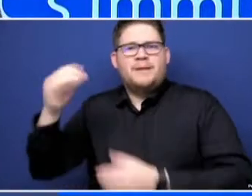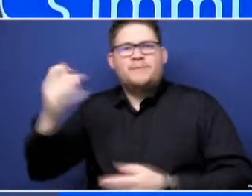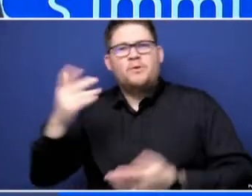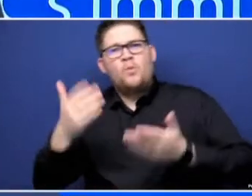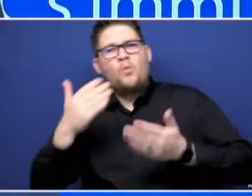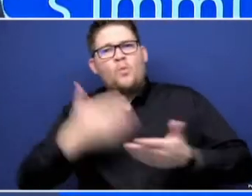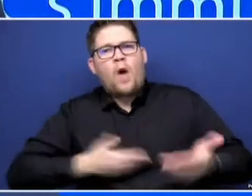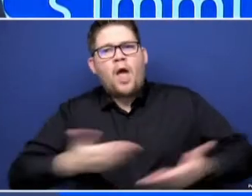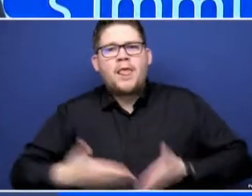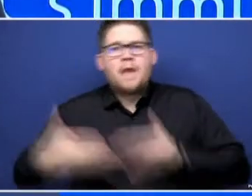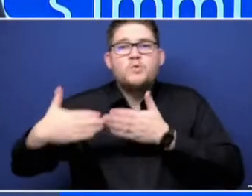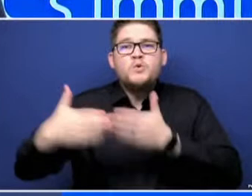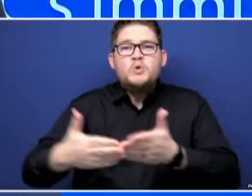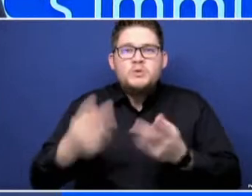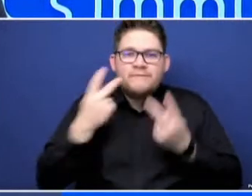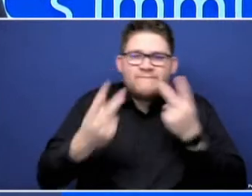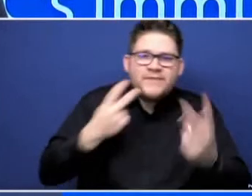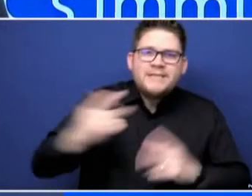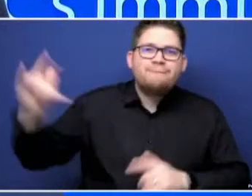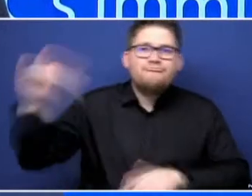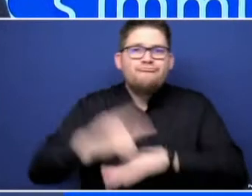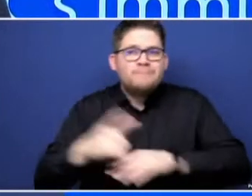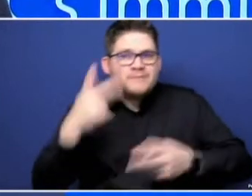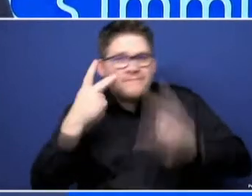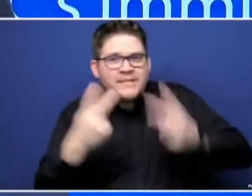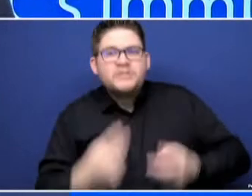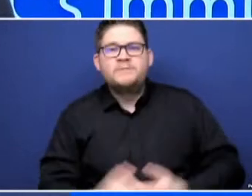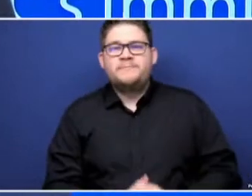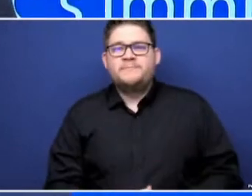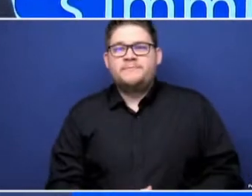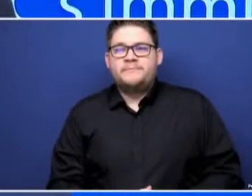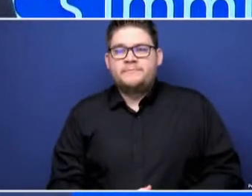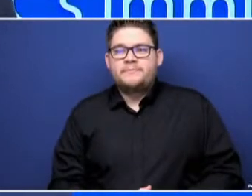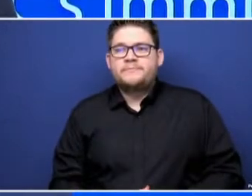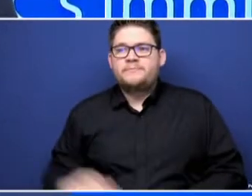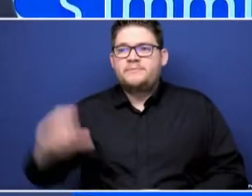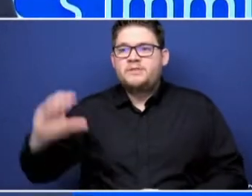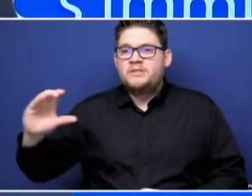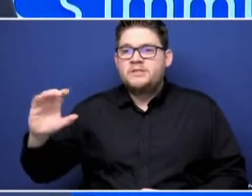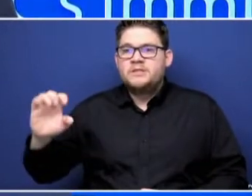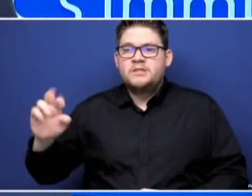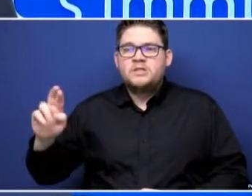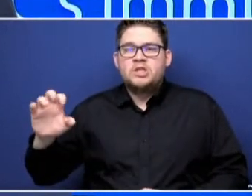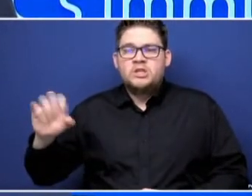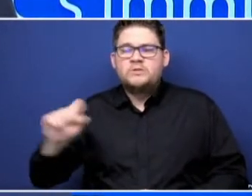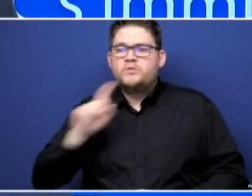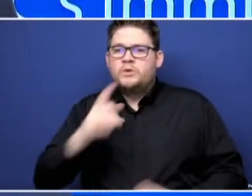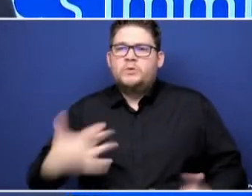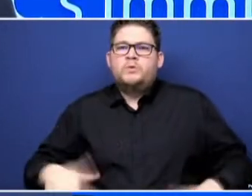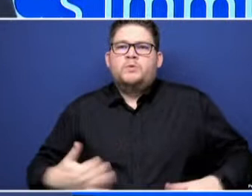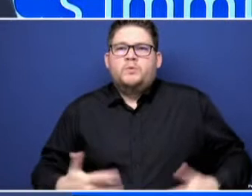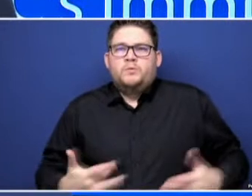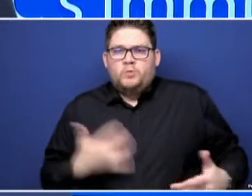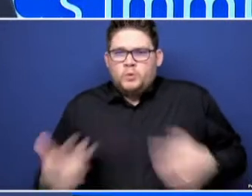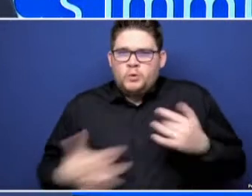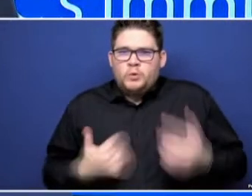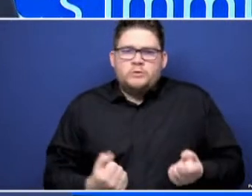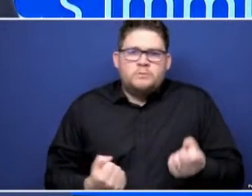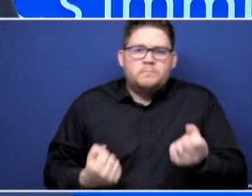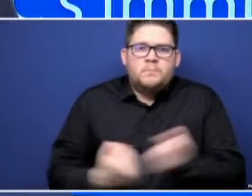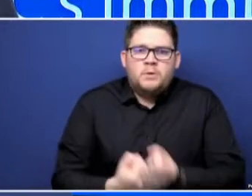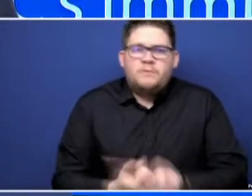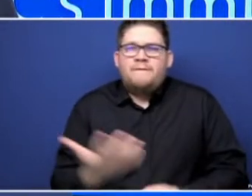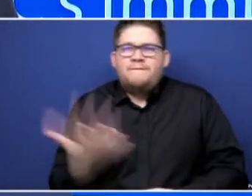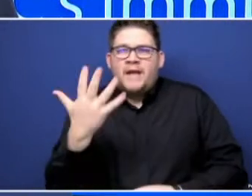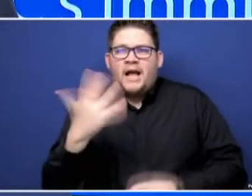end. We've seen an absolutely unacceptable rise in cases, particularly in the Lower Mainland, in Fraser